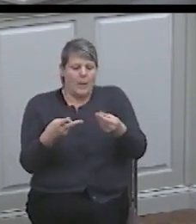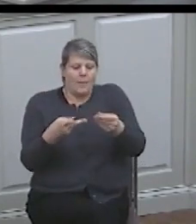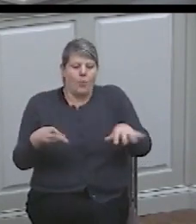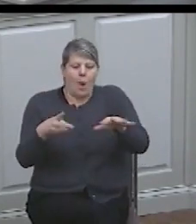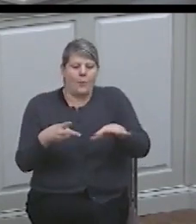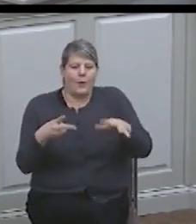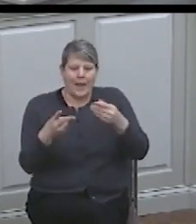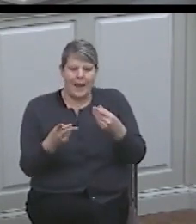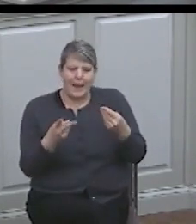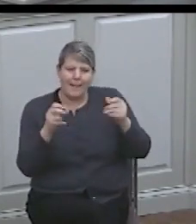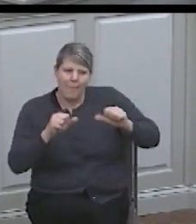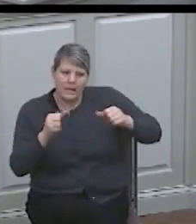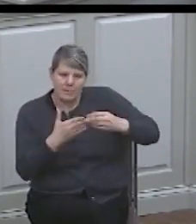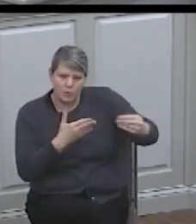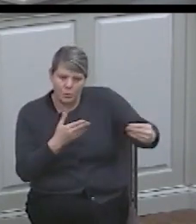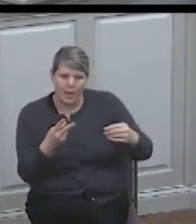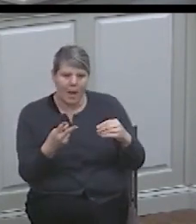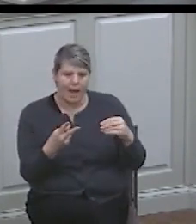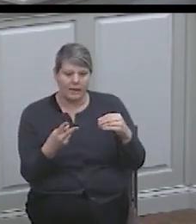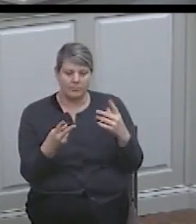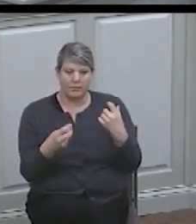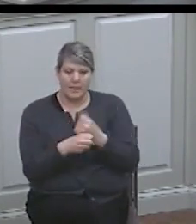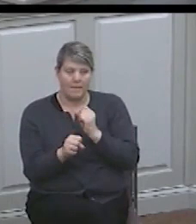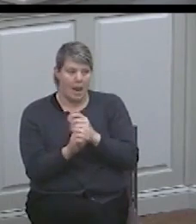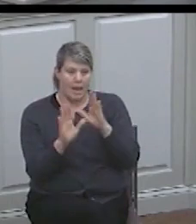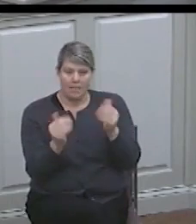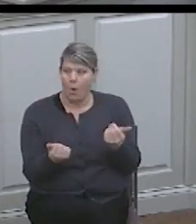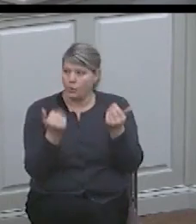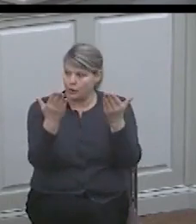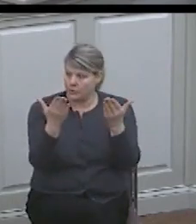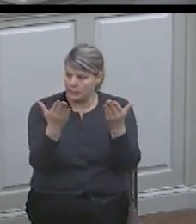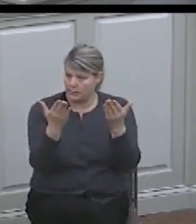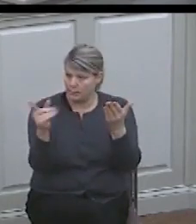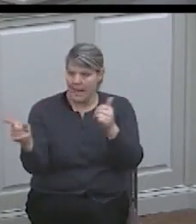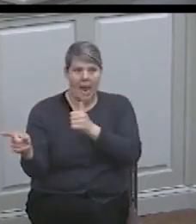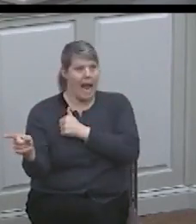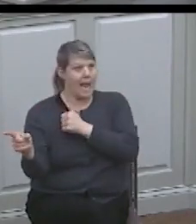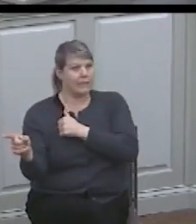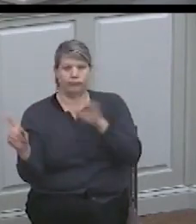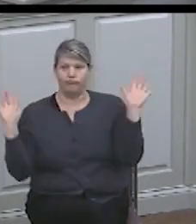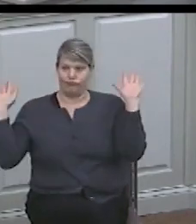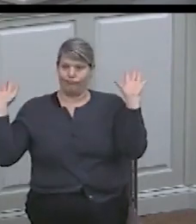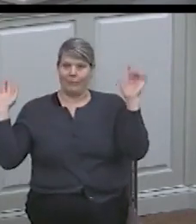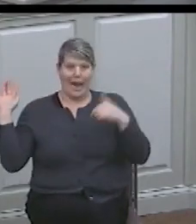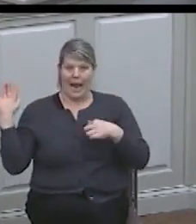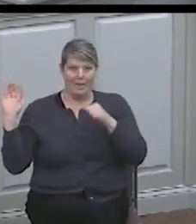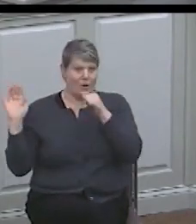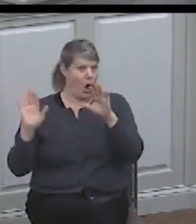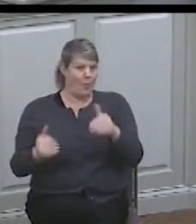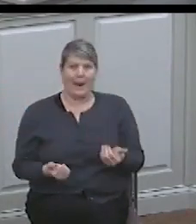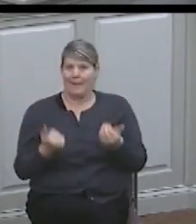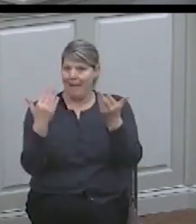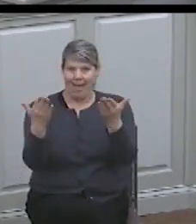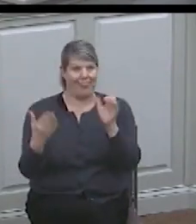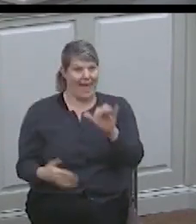Mr. Atkins, do I hear a motion? No, sir, not for mine. Now, go ahead, Mr. Go ahead, Mr.